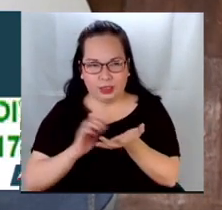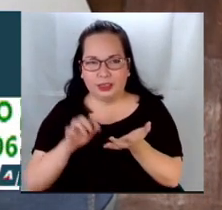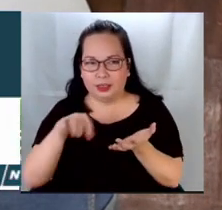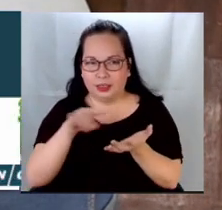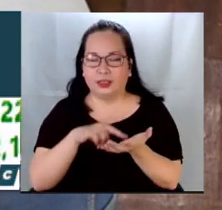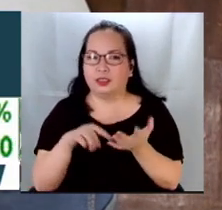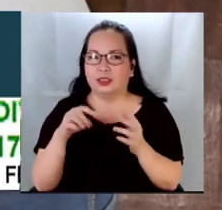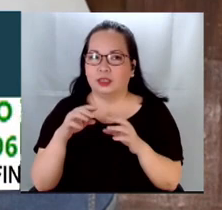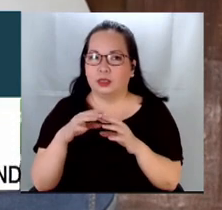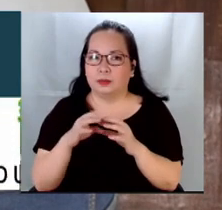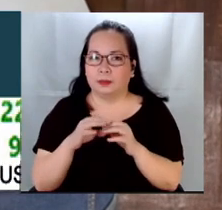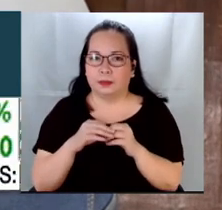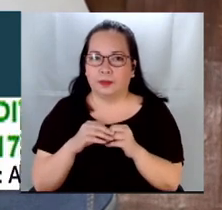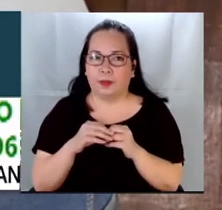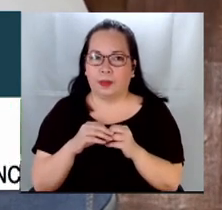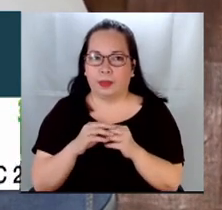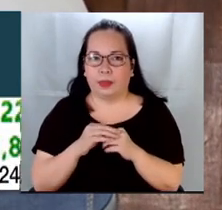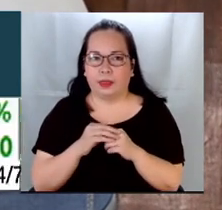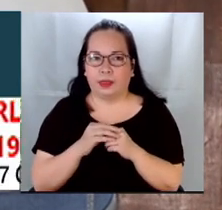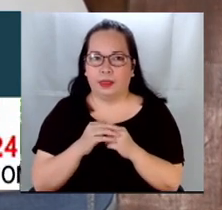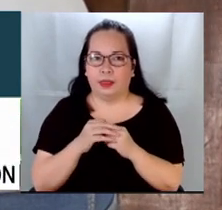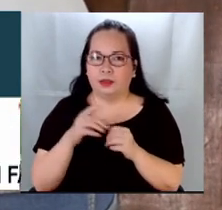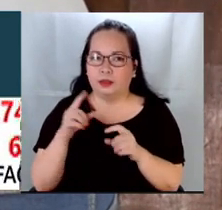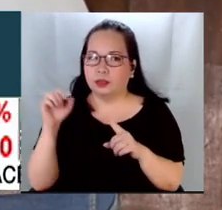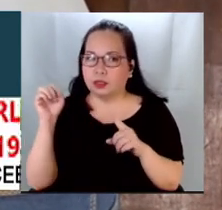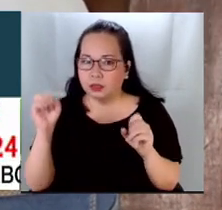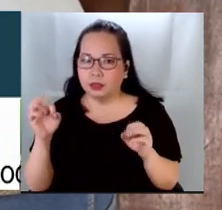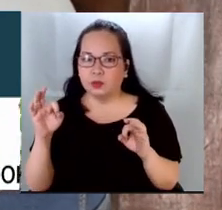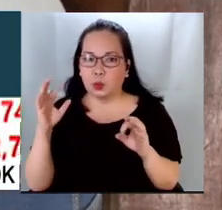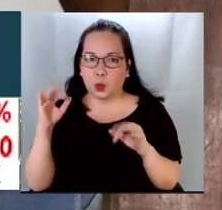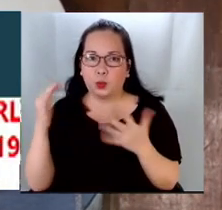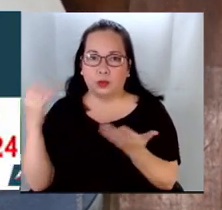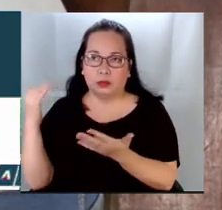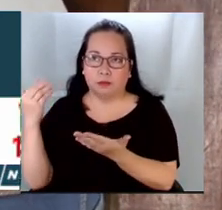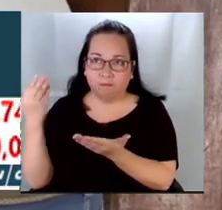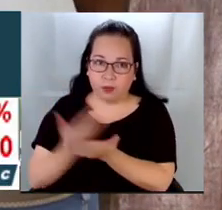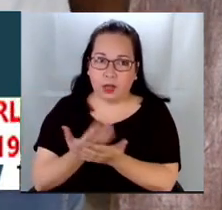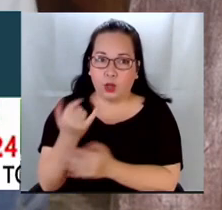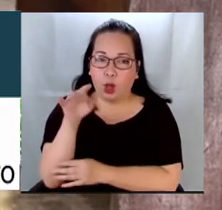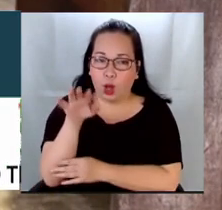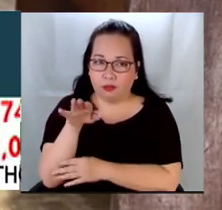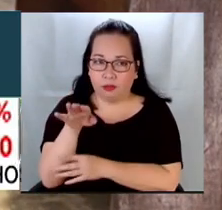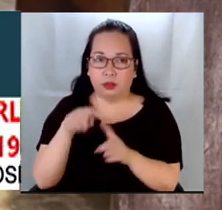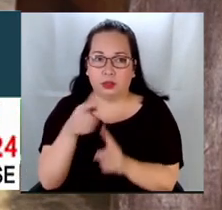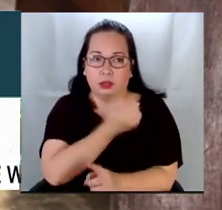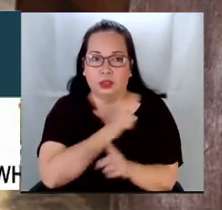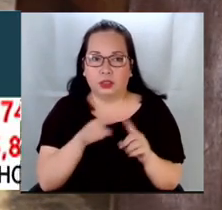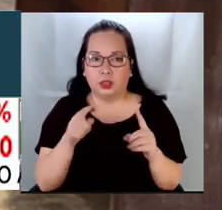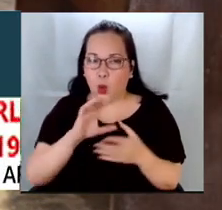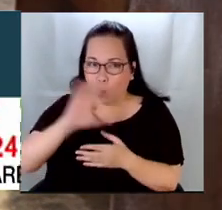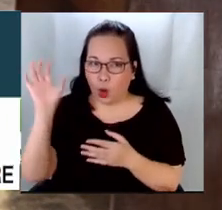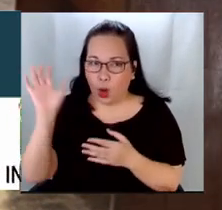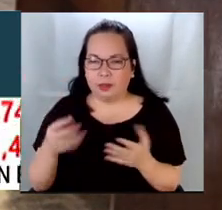this afternoon, as the city's 16 vaccination sites are adequately manned and well-equipped, from syringes to